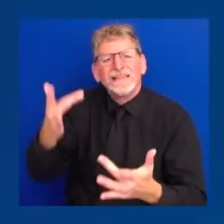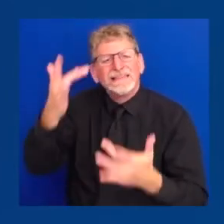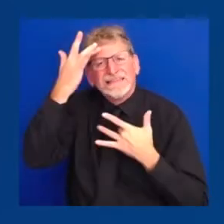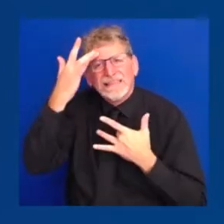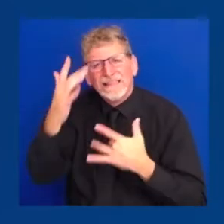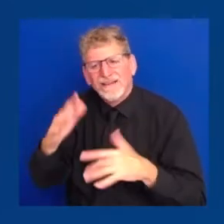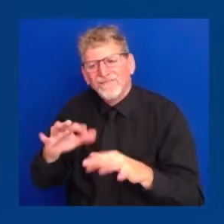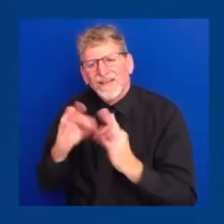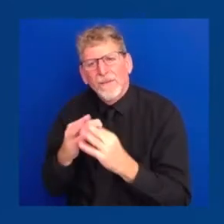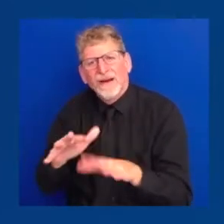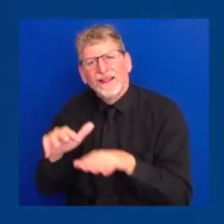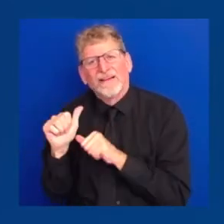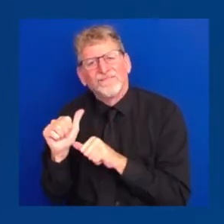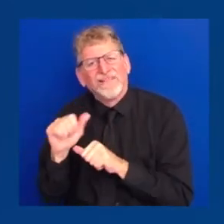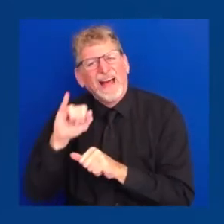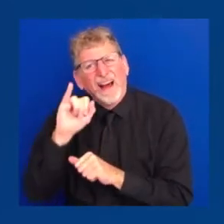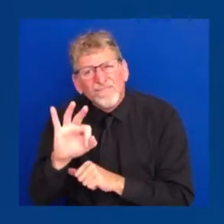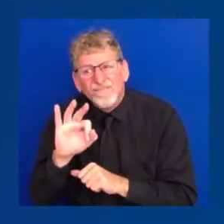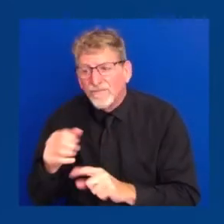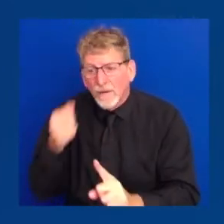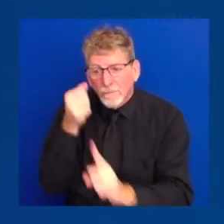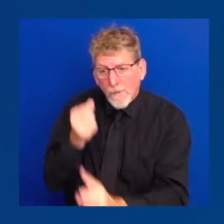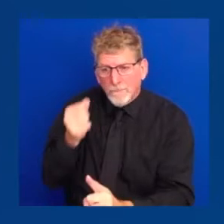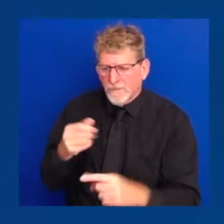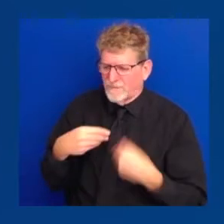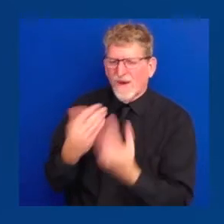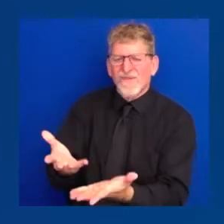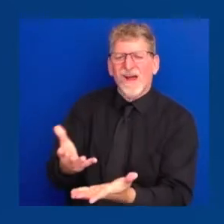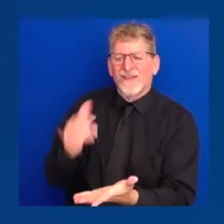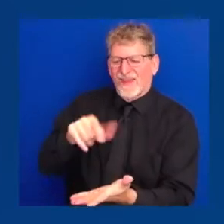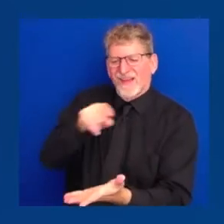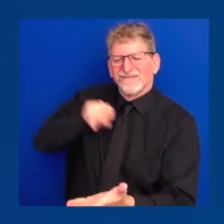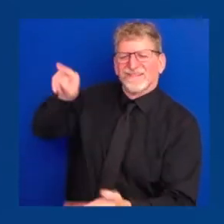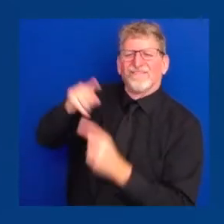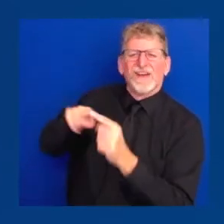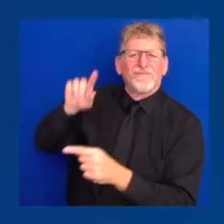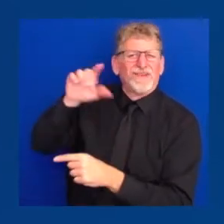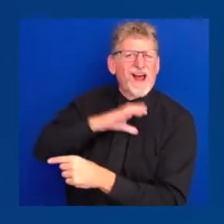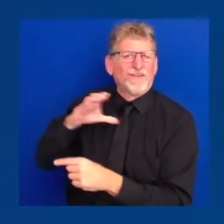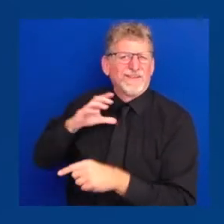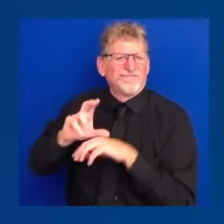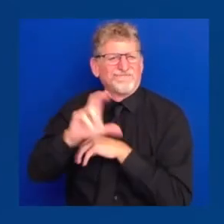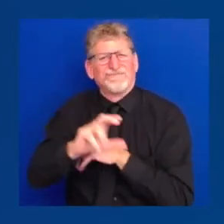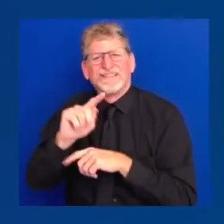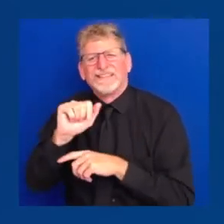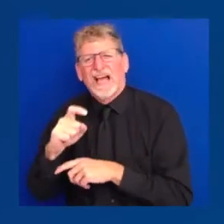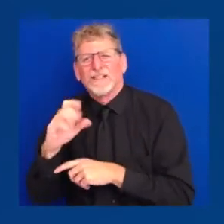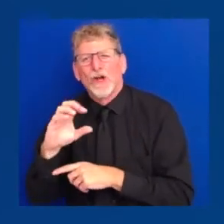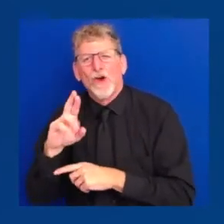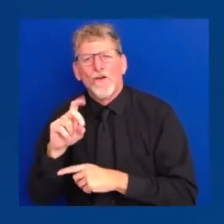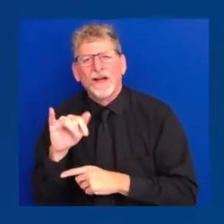Last, the fourth goal of the President's plan, vaccinating the world and saving lives.